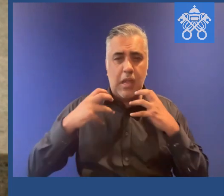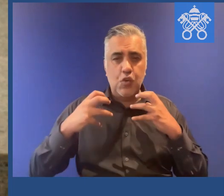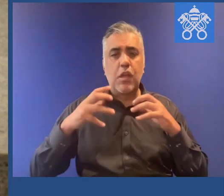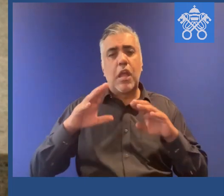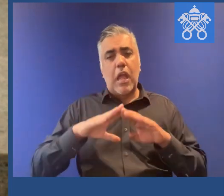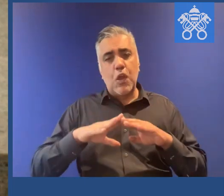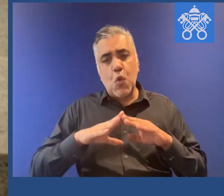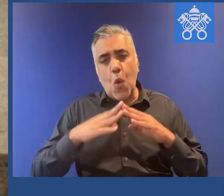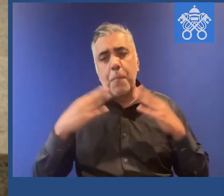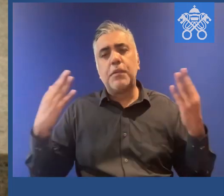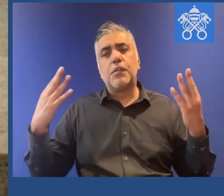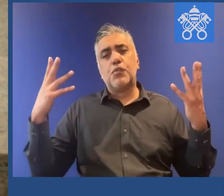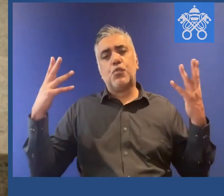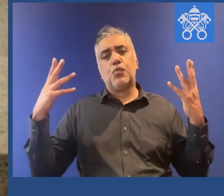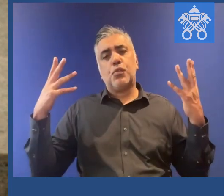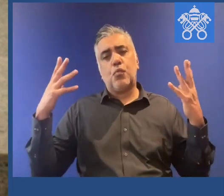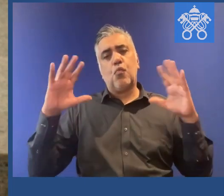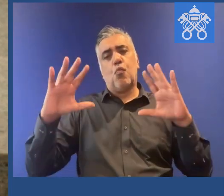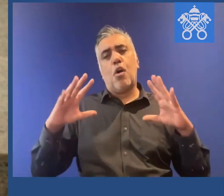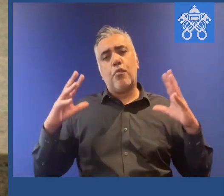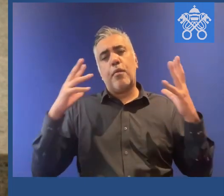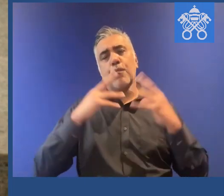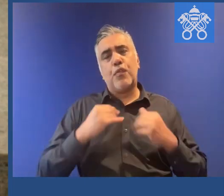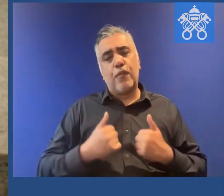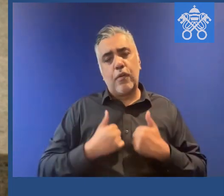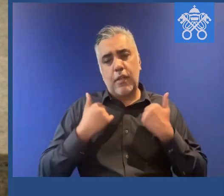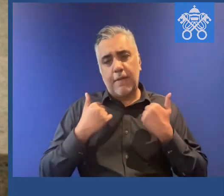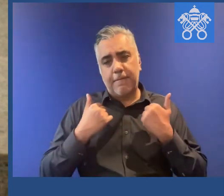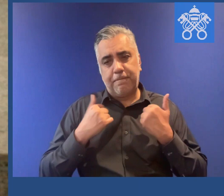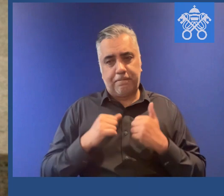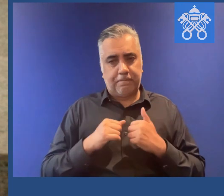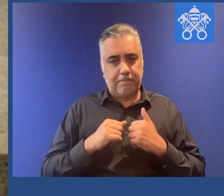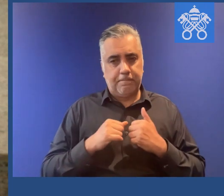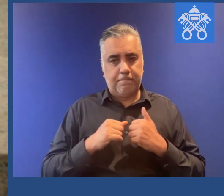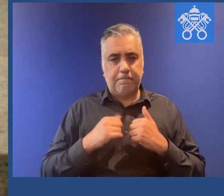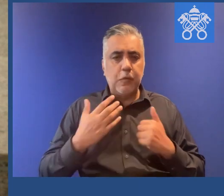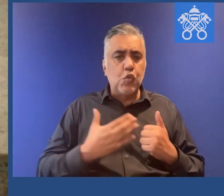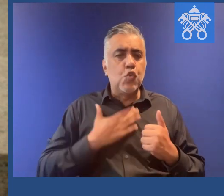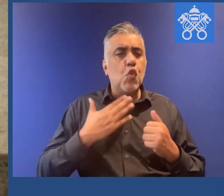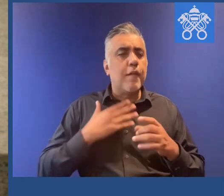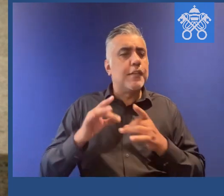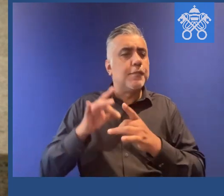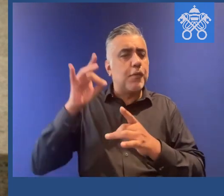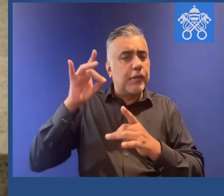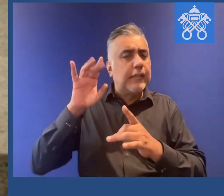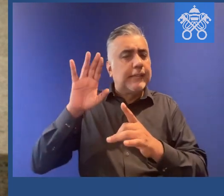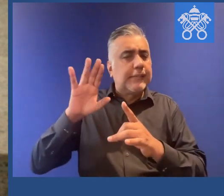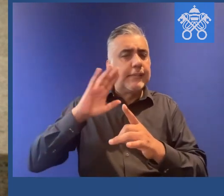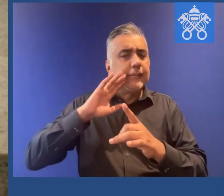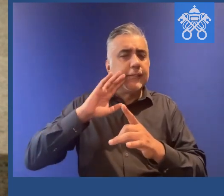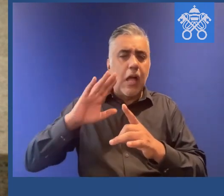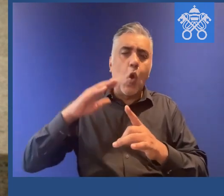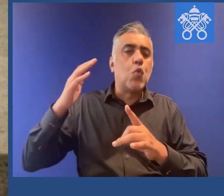and opens us to the wonder and beauty of life. The joy of the Spirit, however, is not